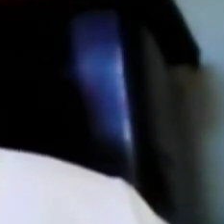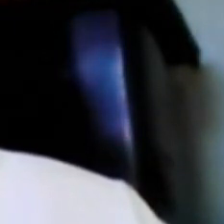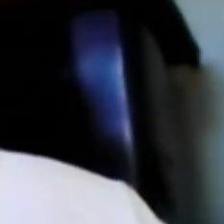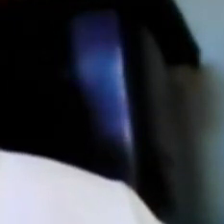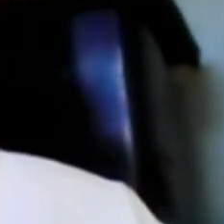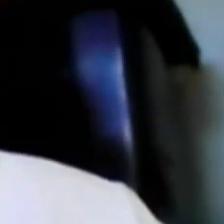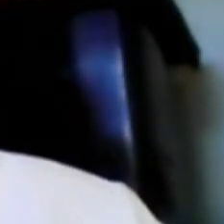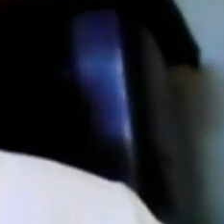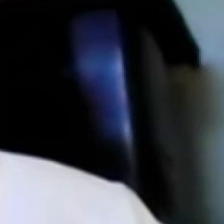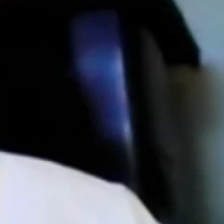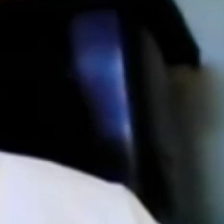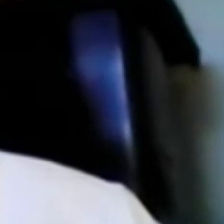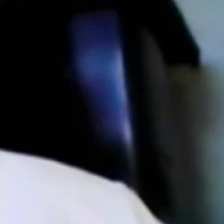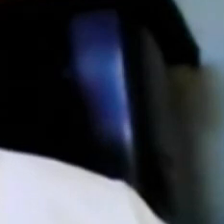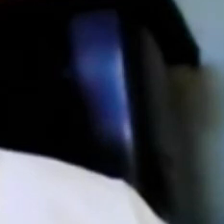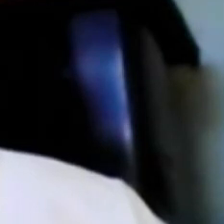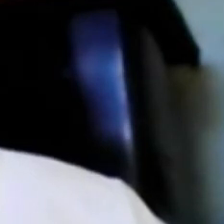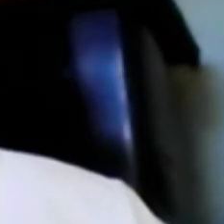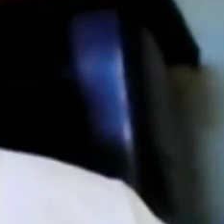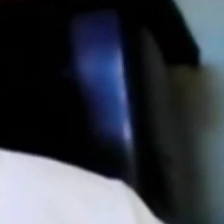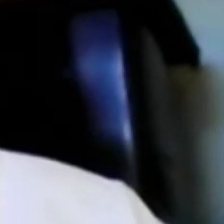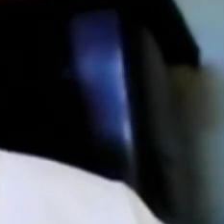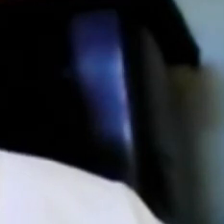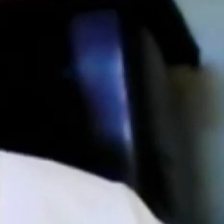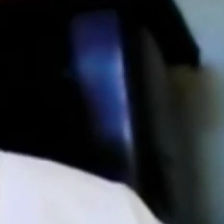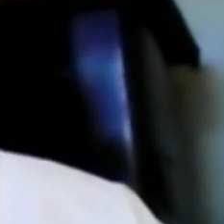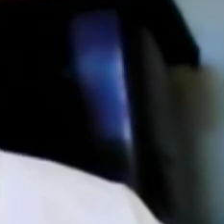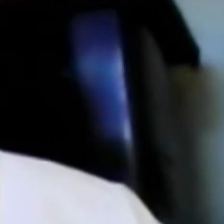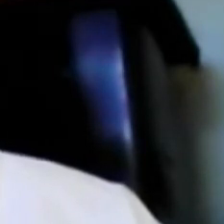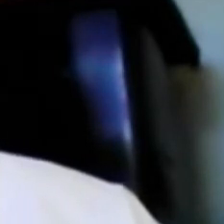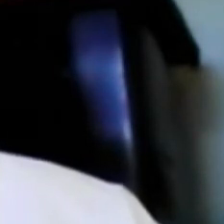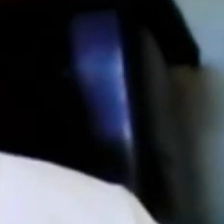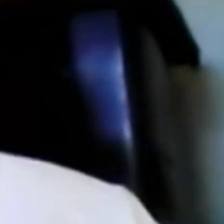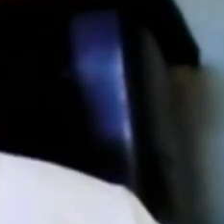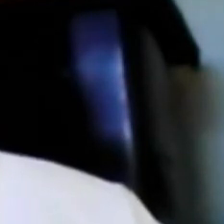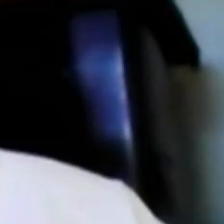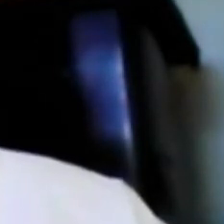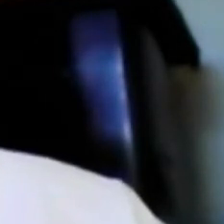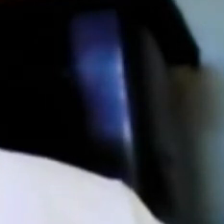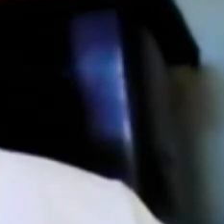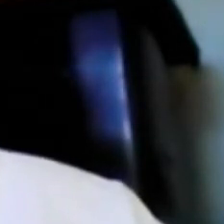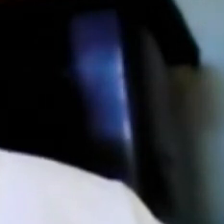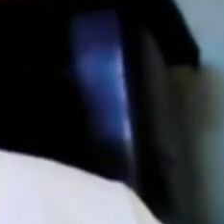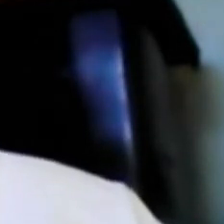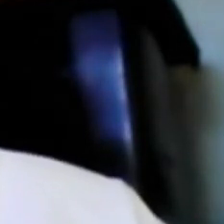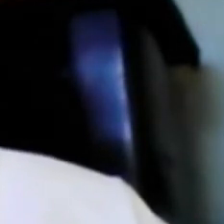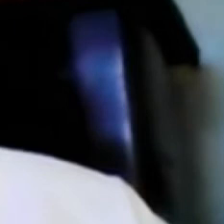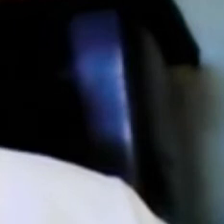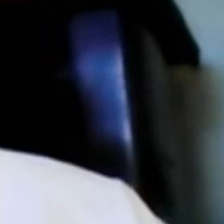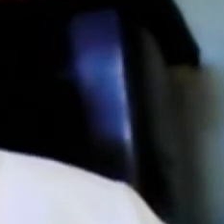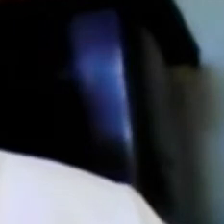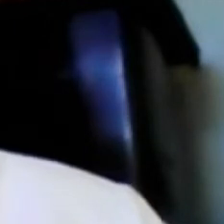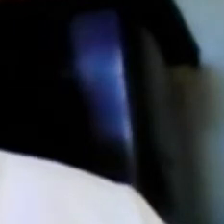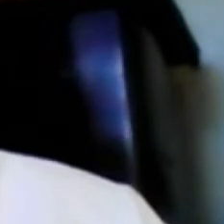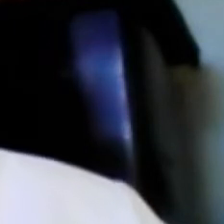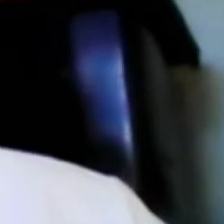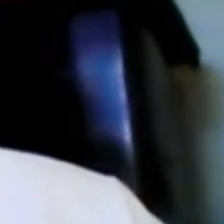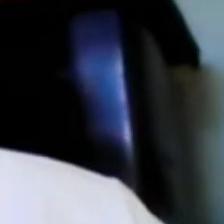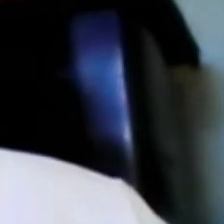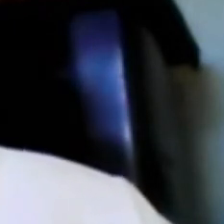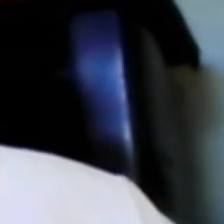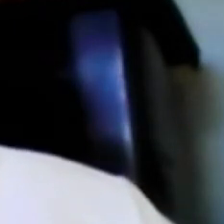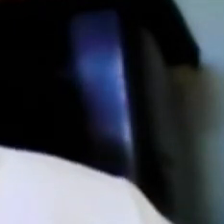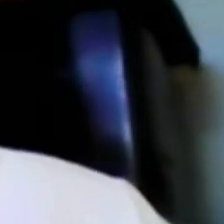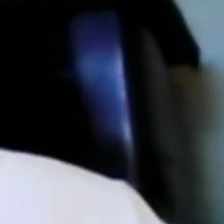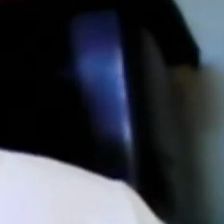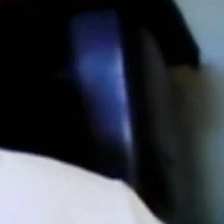stopped. Will the Minister of Defence commit herself to the reprioritization of funds specifically to increase our border patrol units